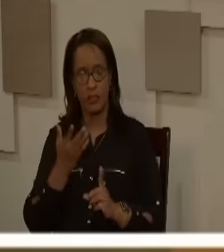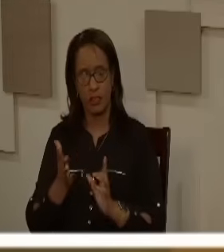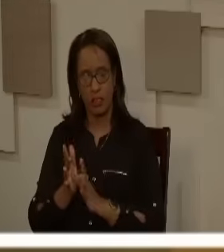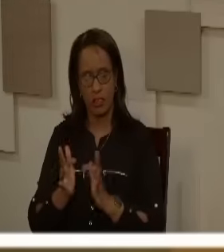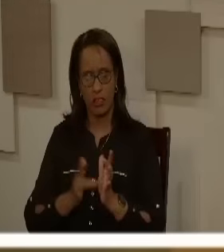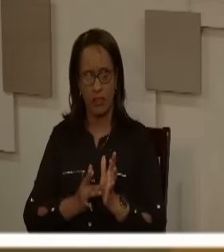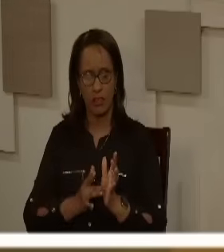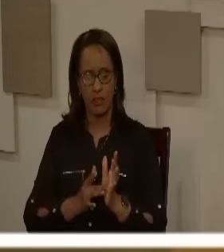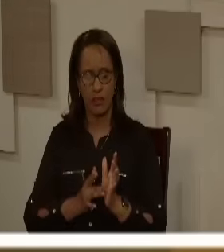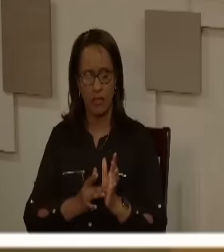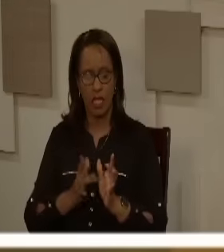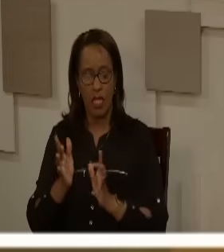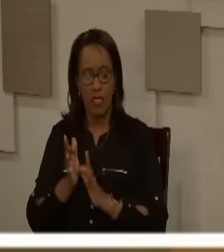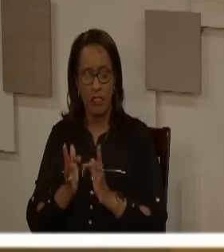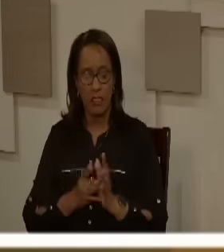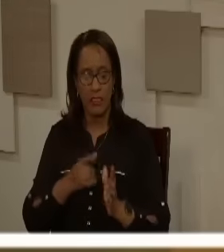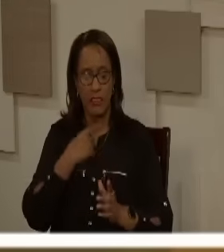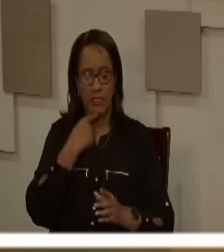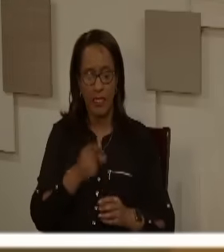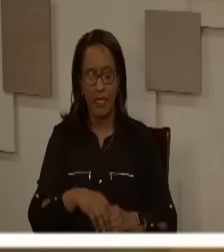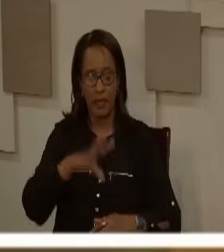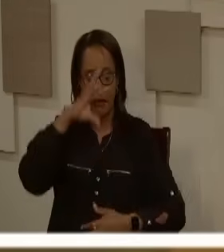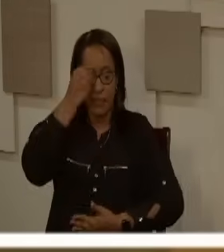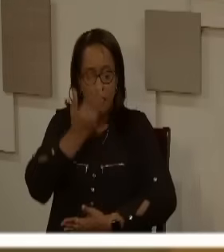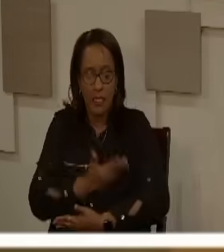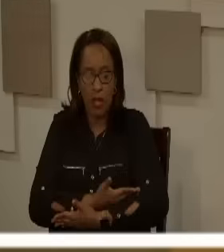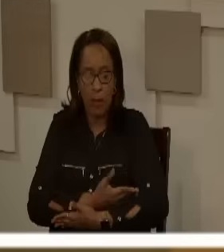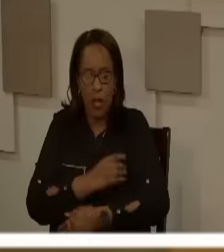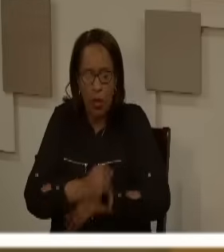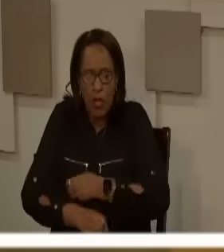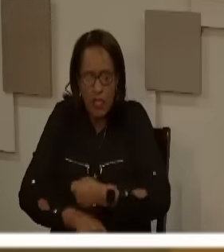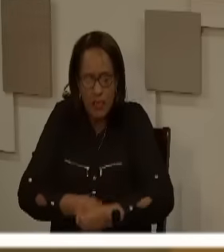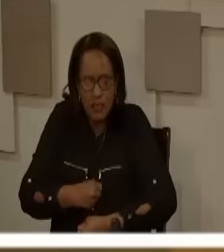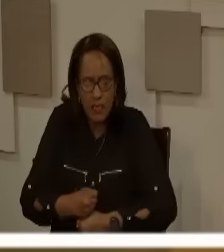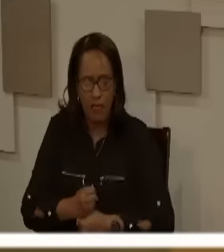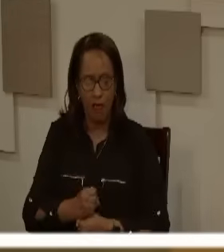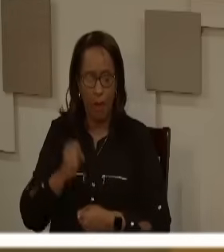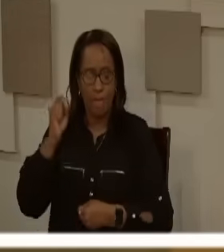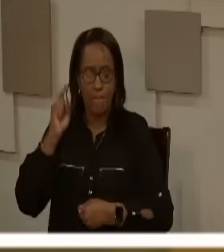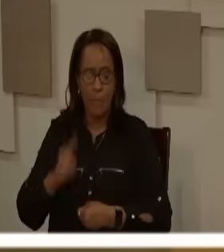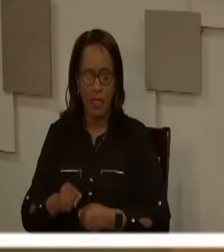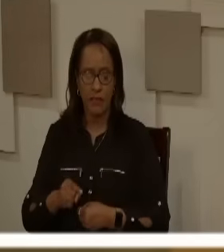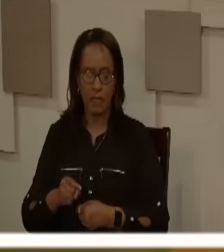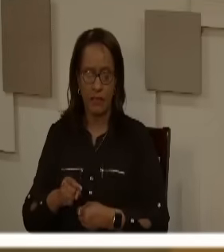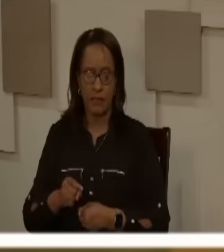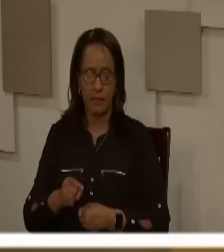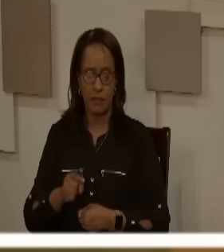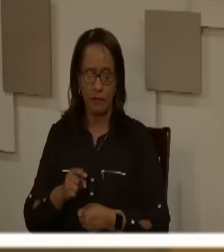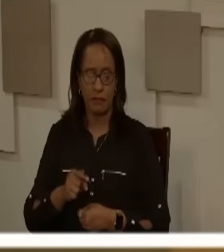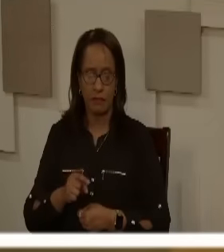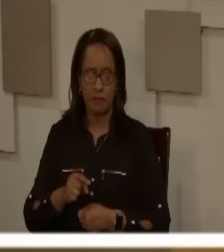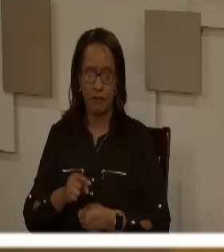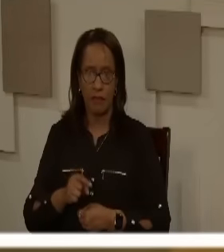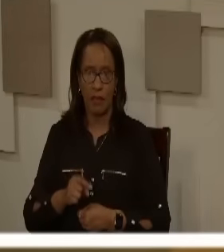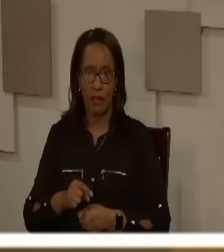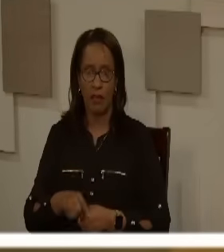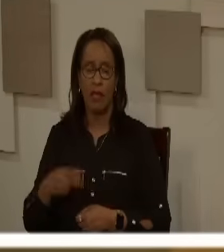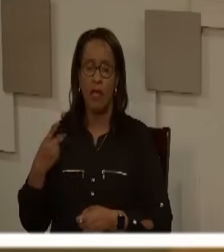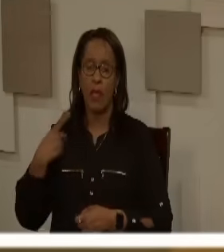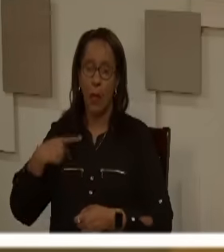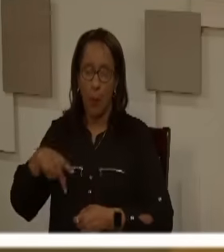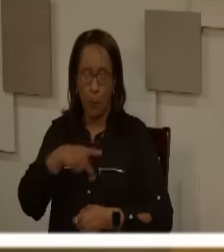and the chief priests and the scribes, and to be put to death, and to be raised up on the third day."